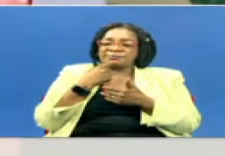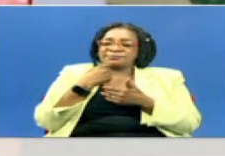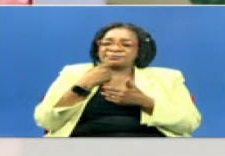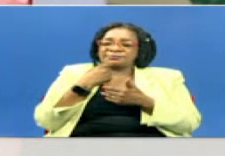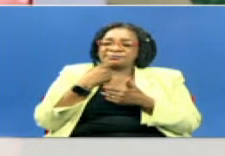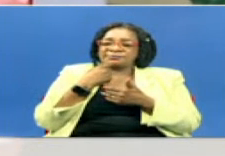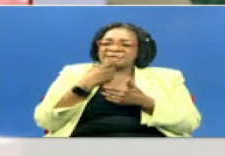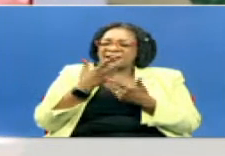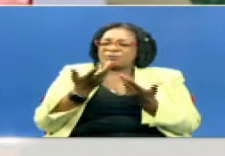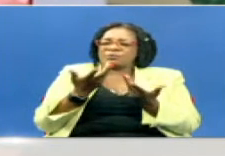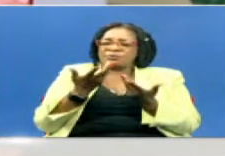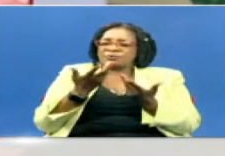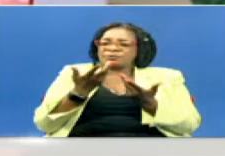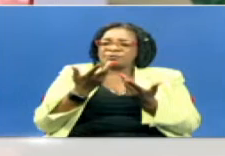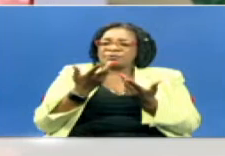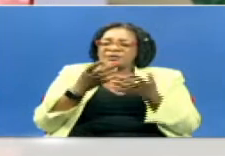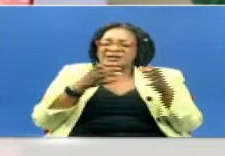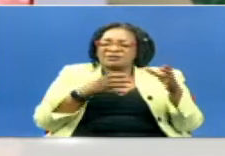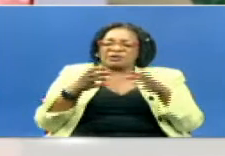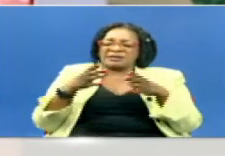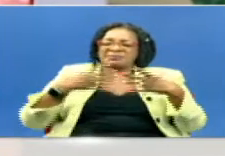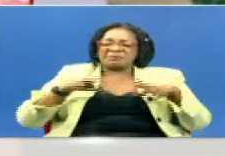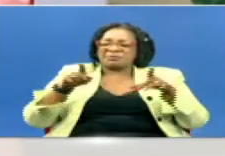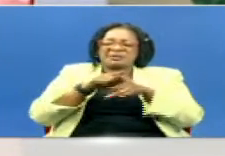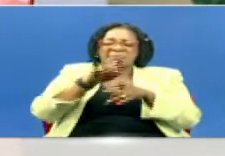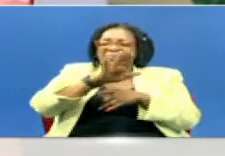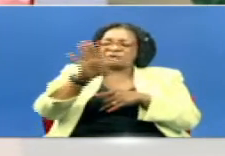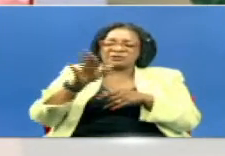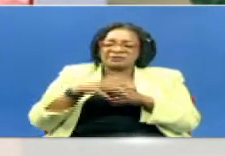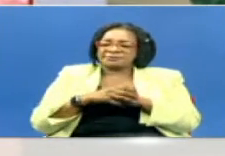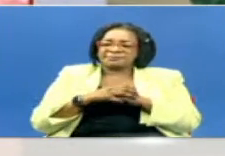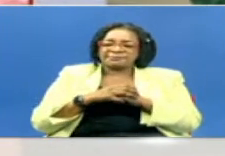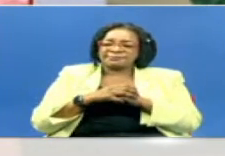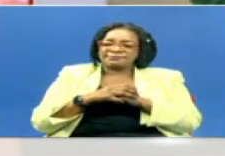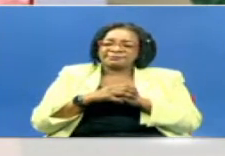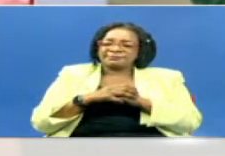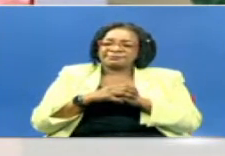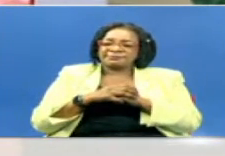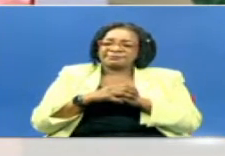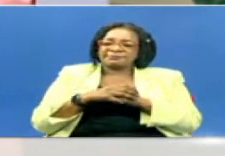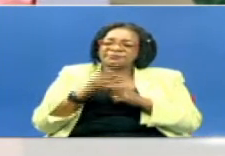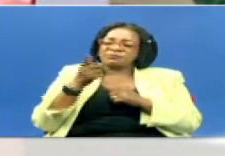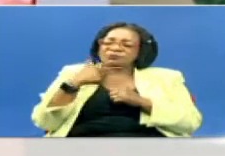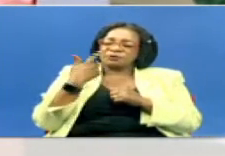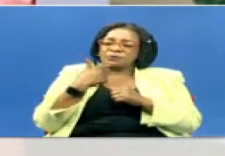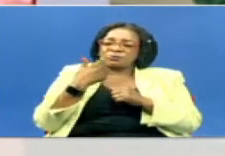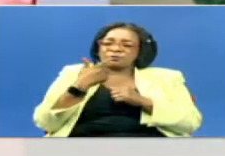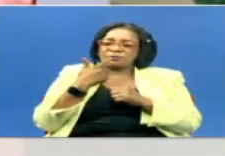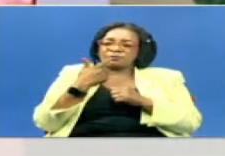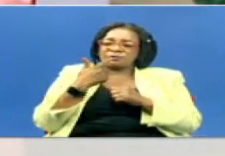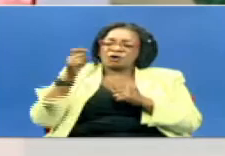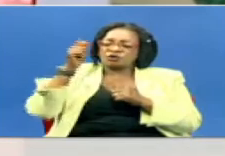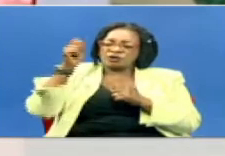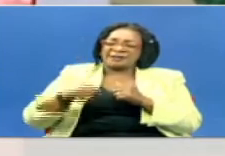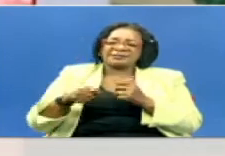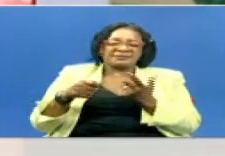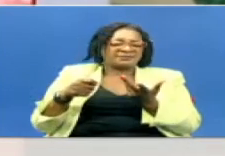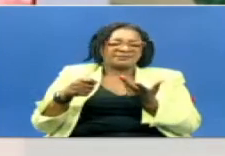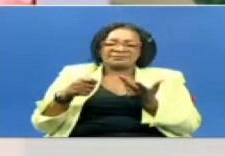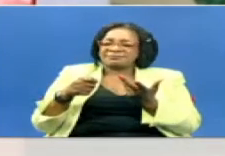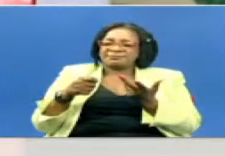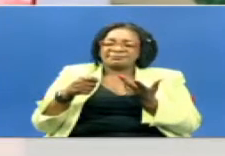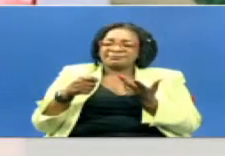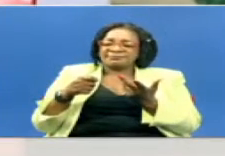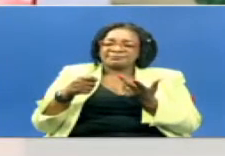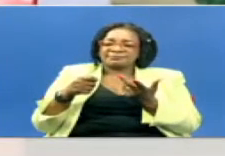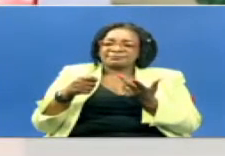how do you categorize people like those? The people who are really auctioneers. He's an auctioneer. He